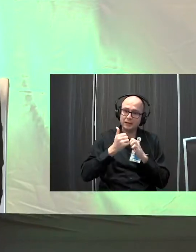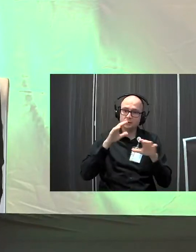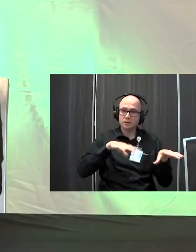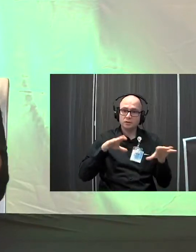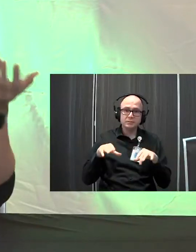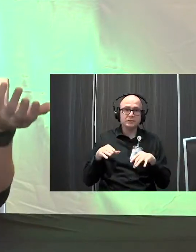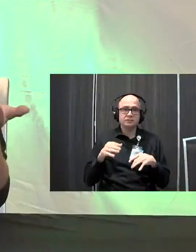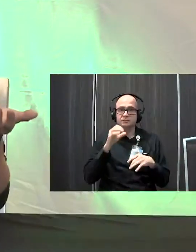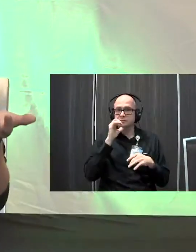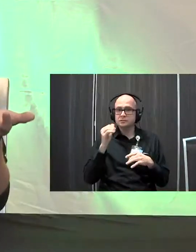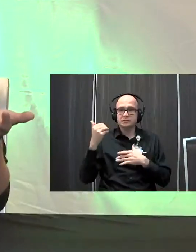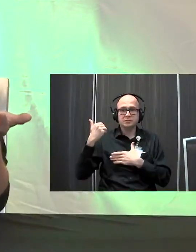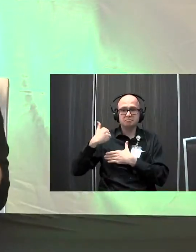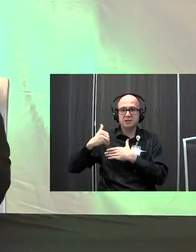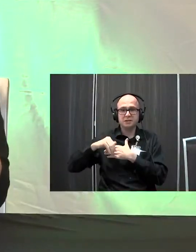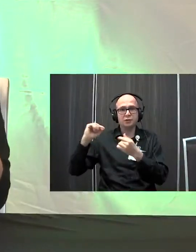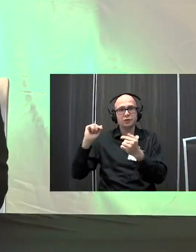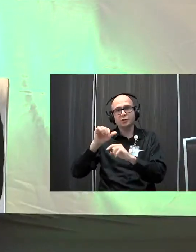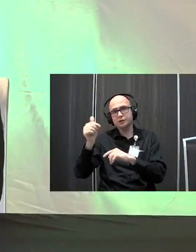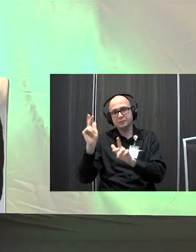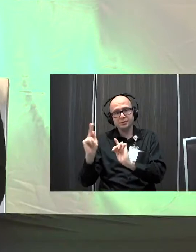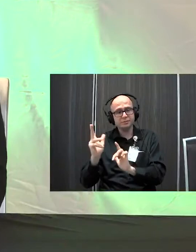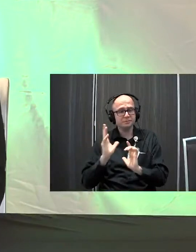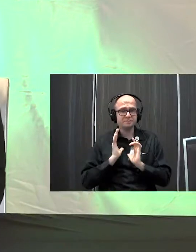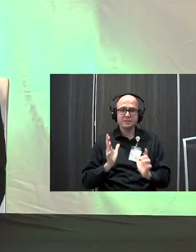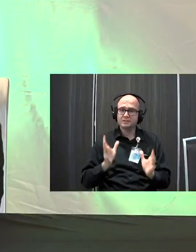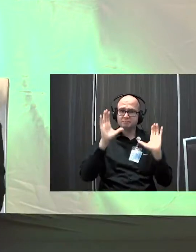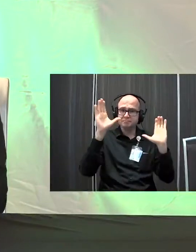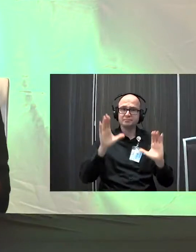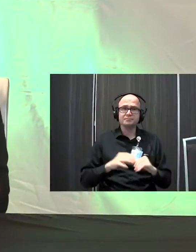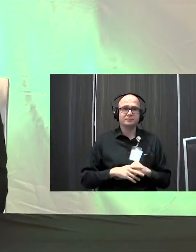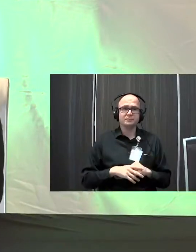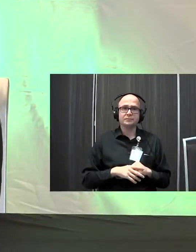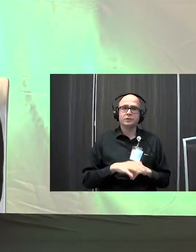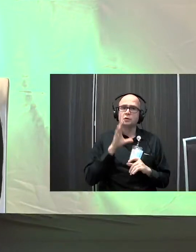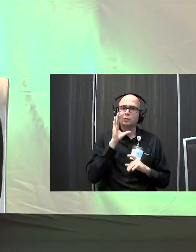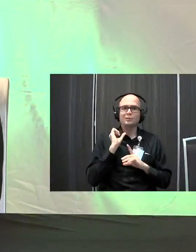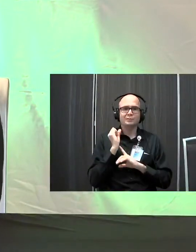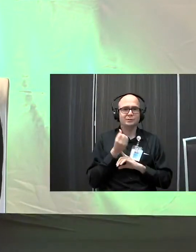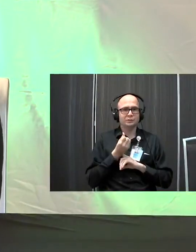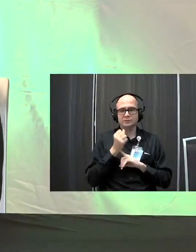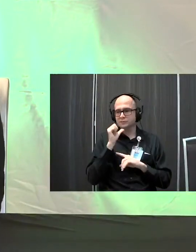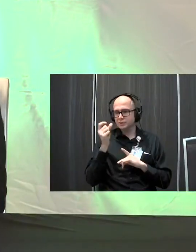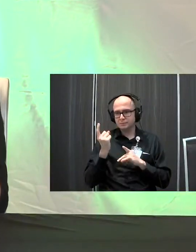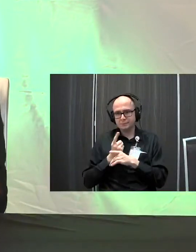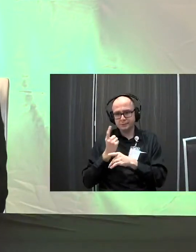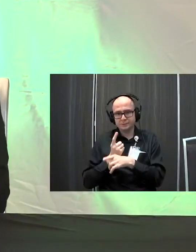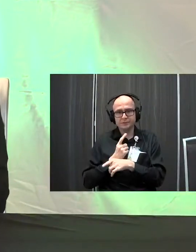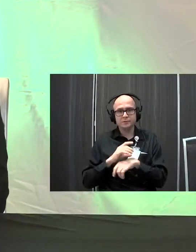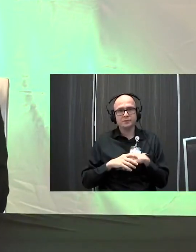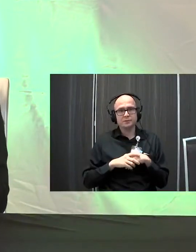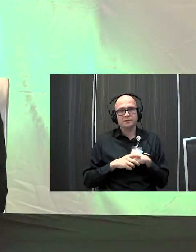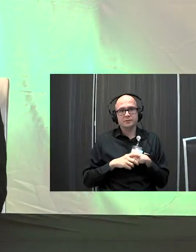doing it in a way that's not hurting anyone else. Like, that's awesome. So I think, of course, there's going to be some situations in which that's not appropriate, but I think